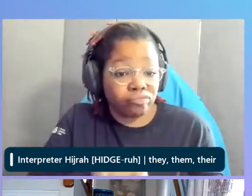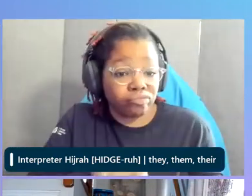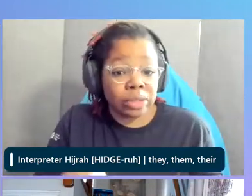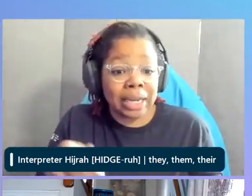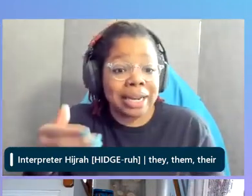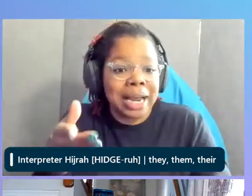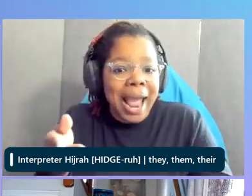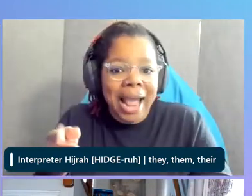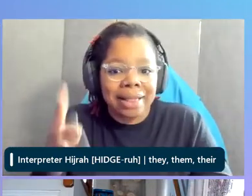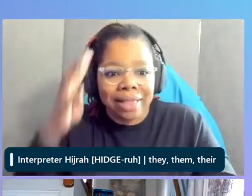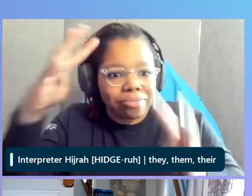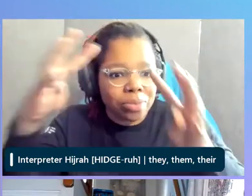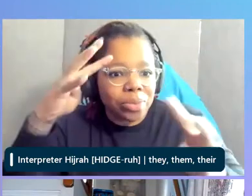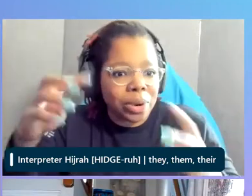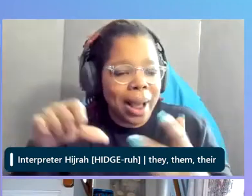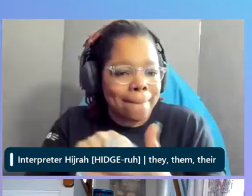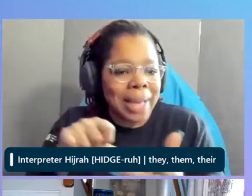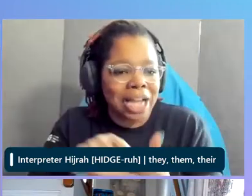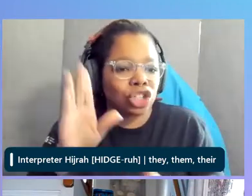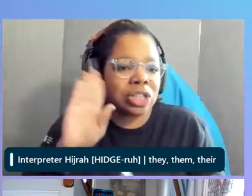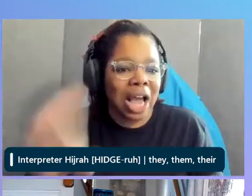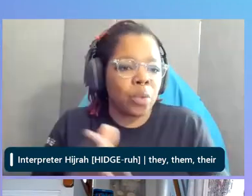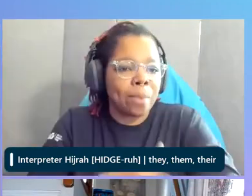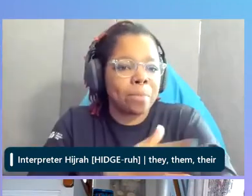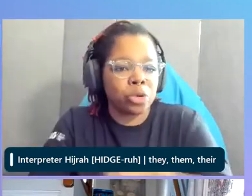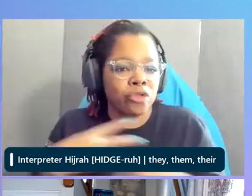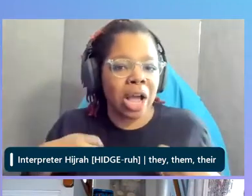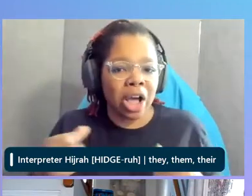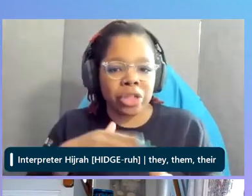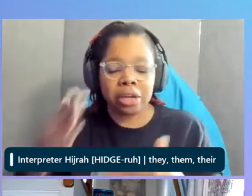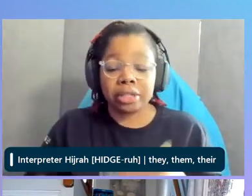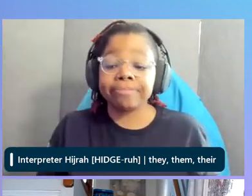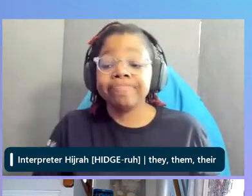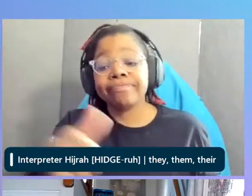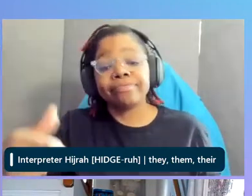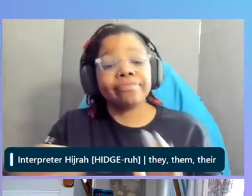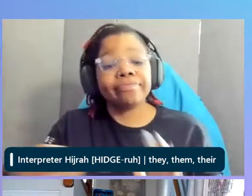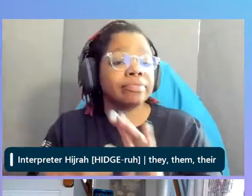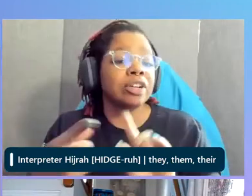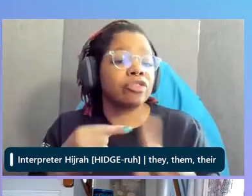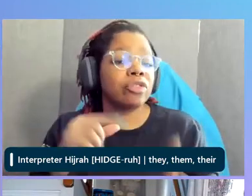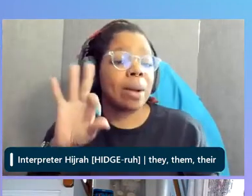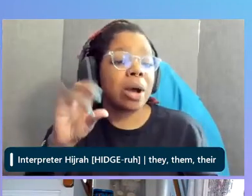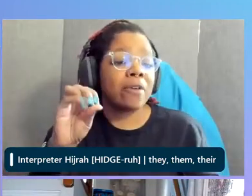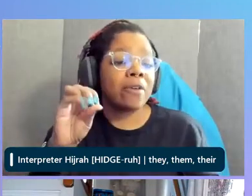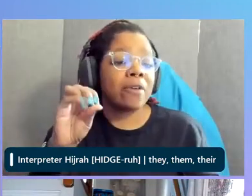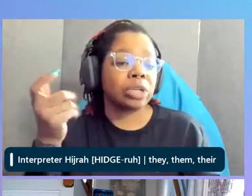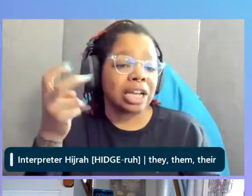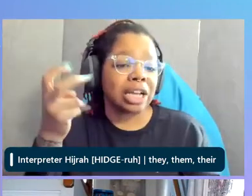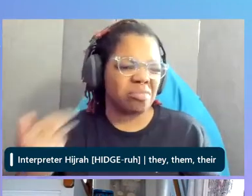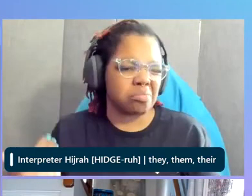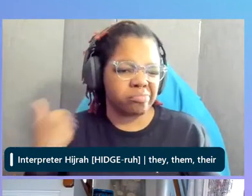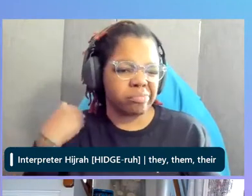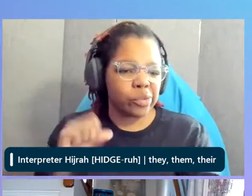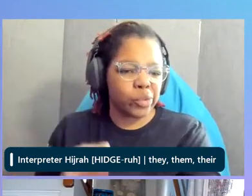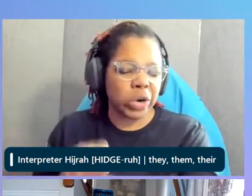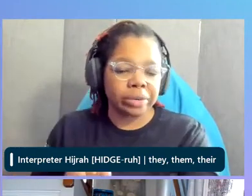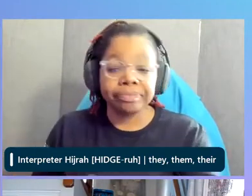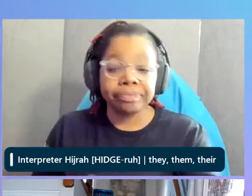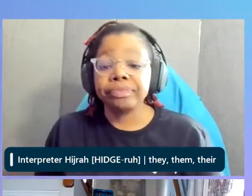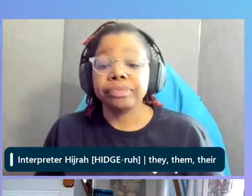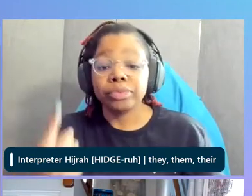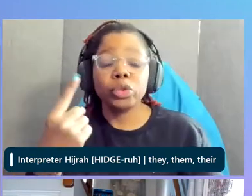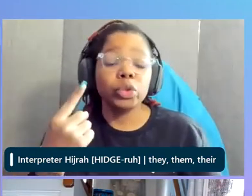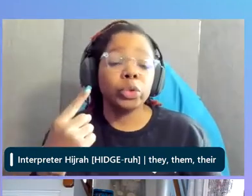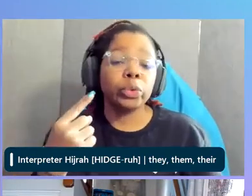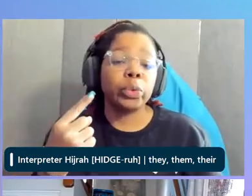health outcomes. Another example I like comes from a foundation I used to work for, and one of the